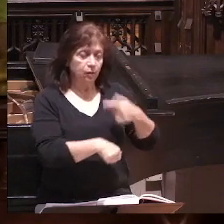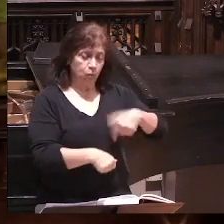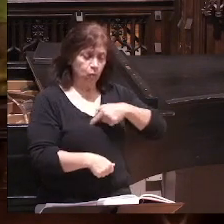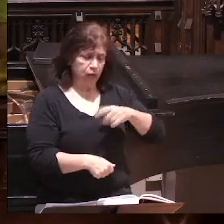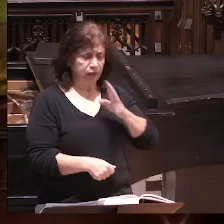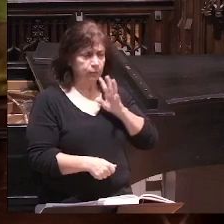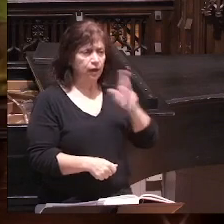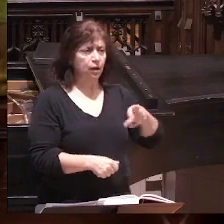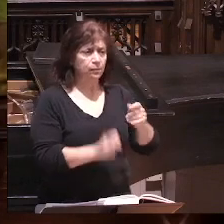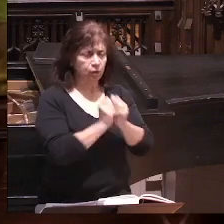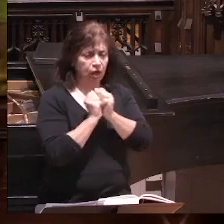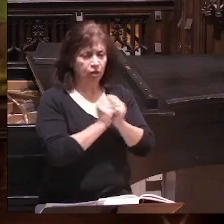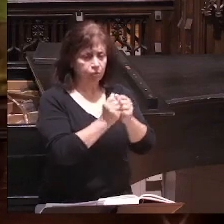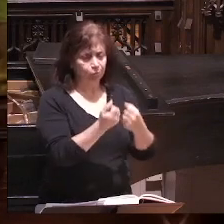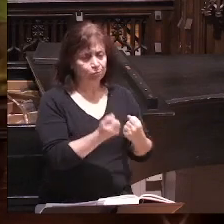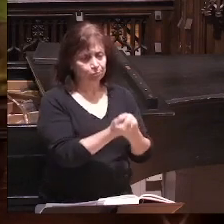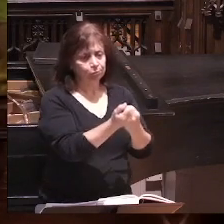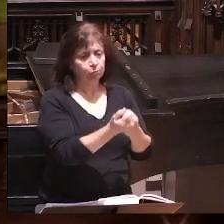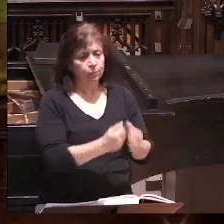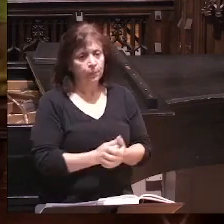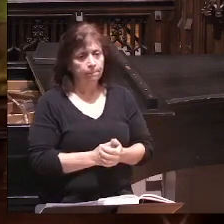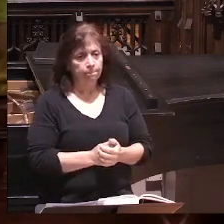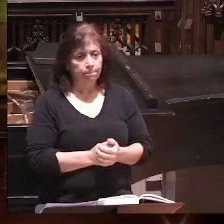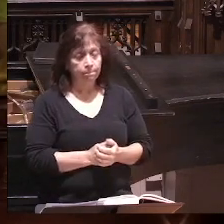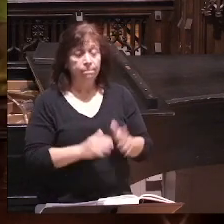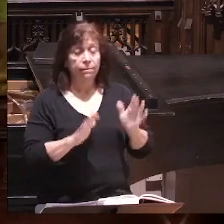voices together.